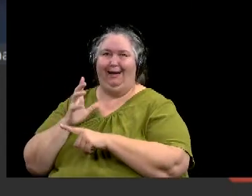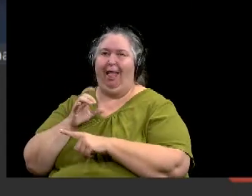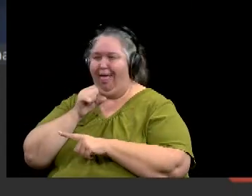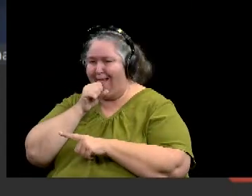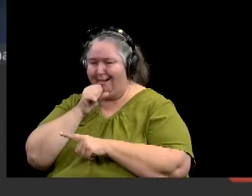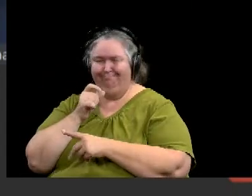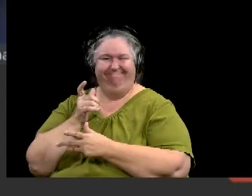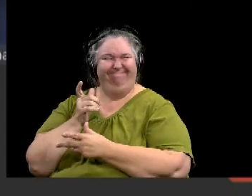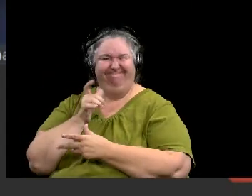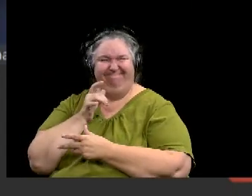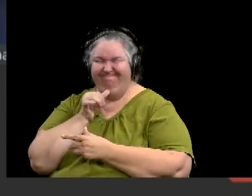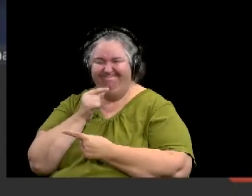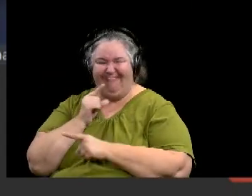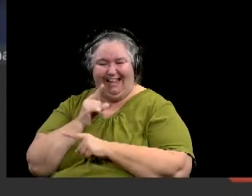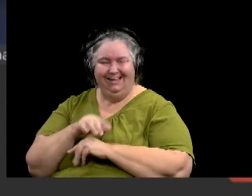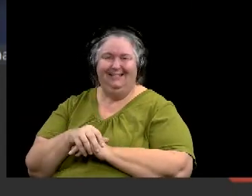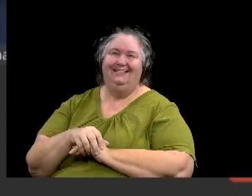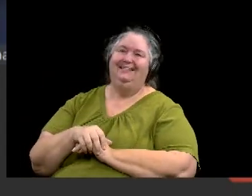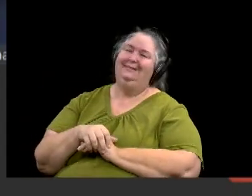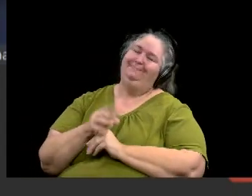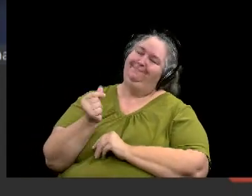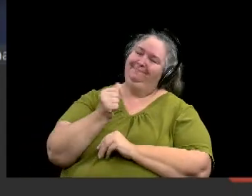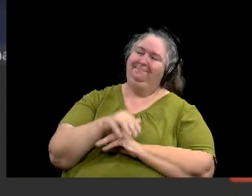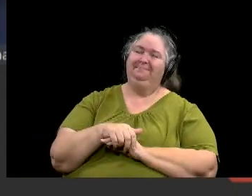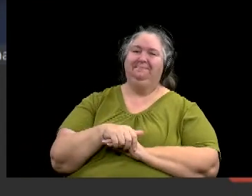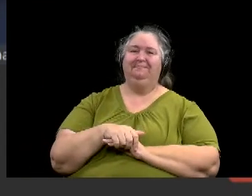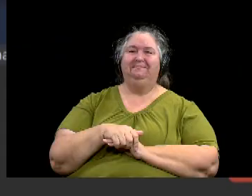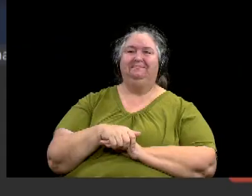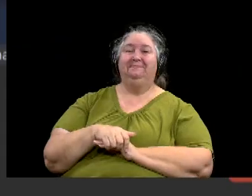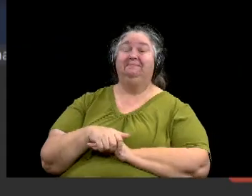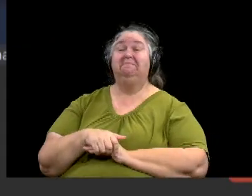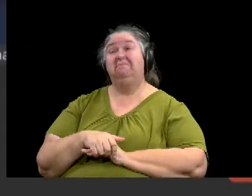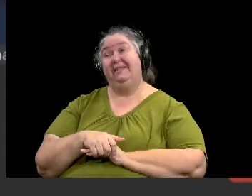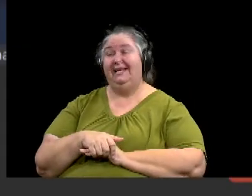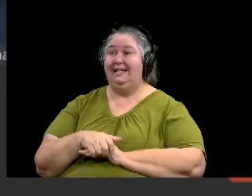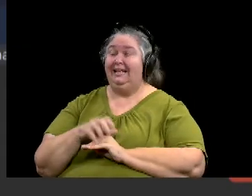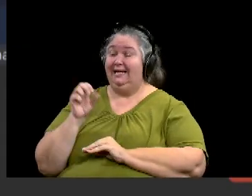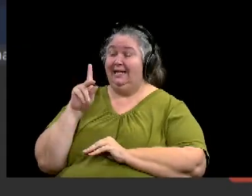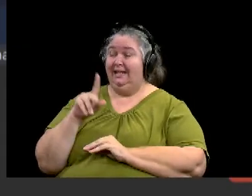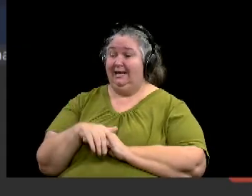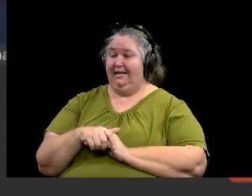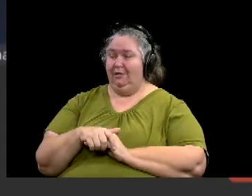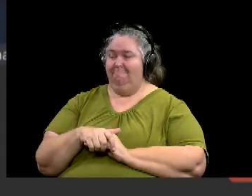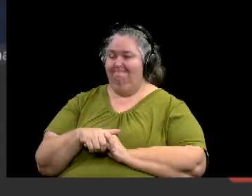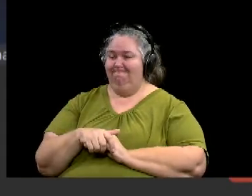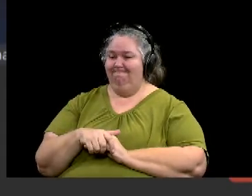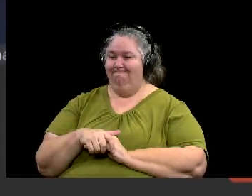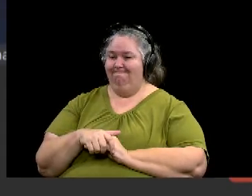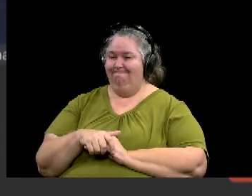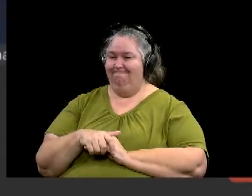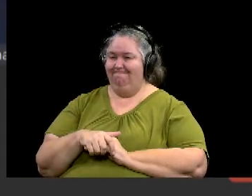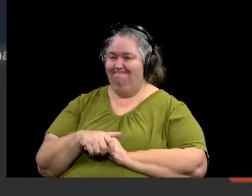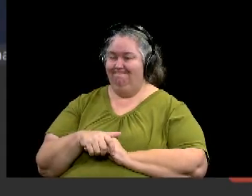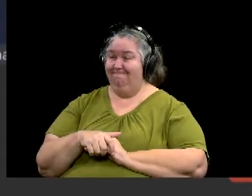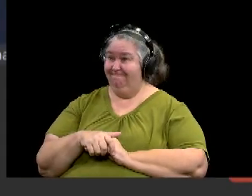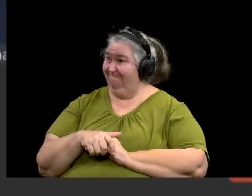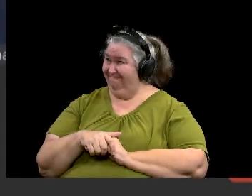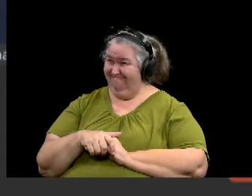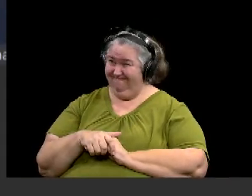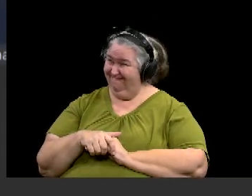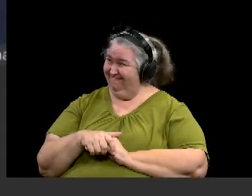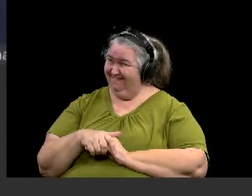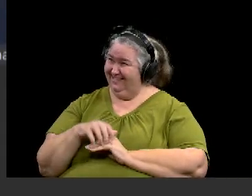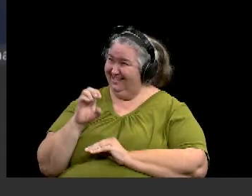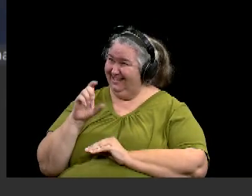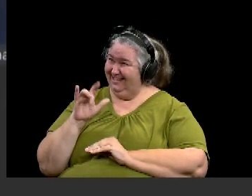Okay. Thank you. Still not there, Dr. Eliason. You might try going out and coming right back in. I don't know completely.